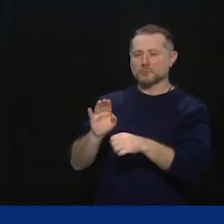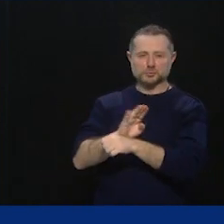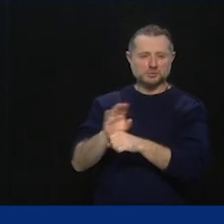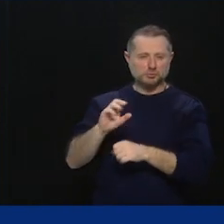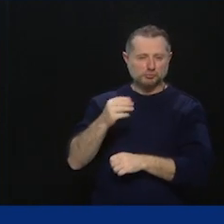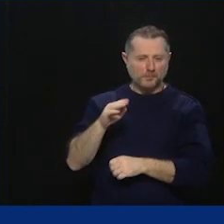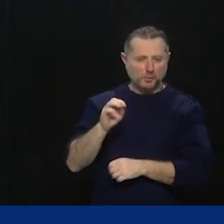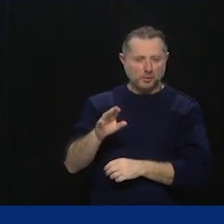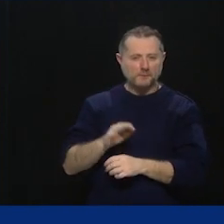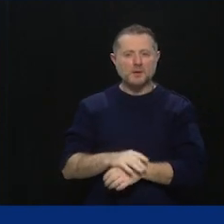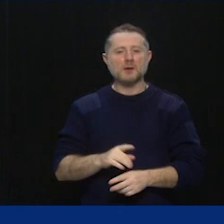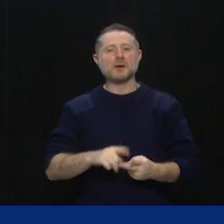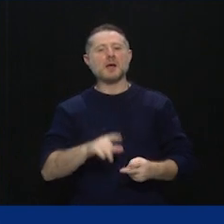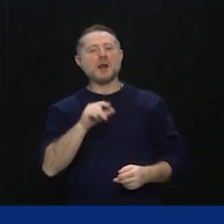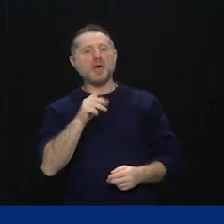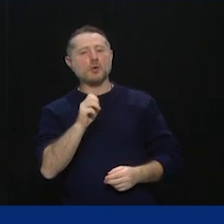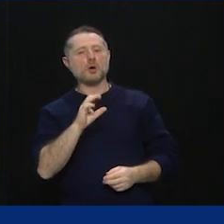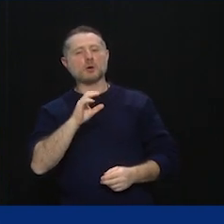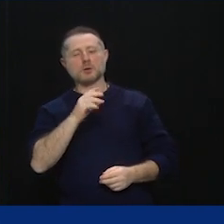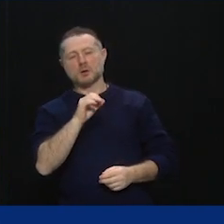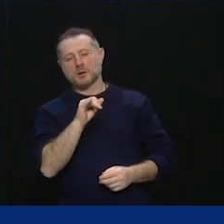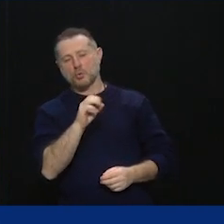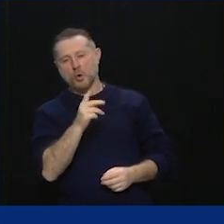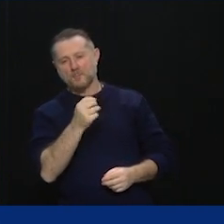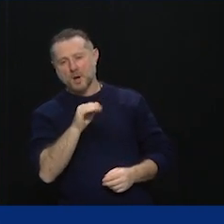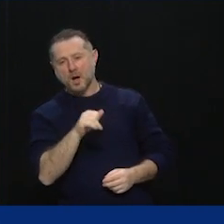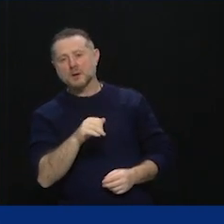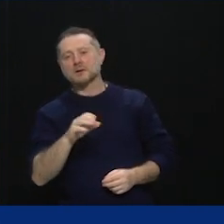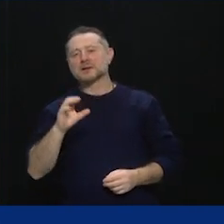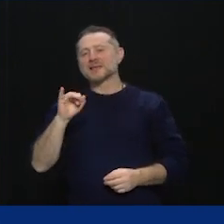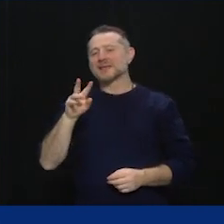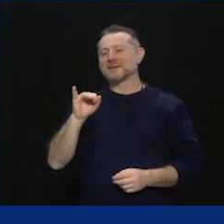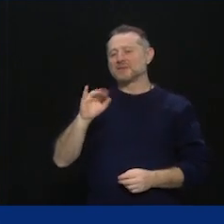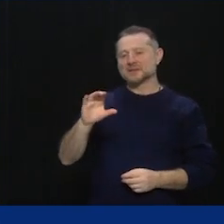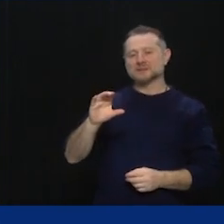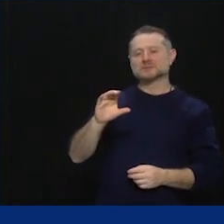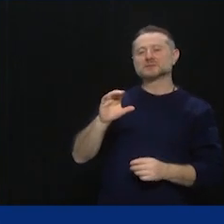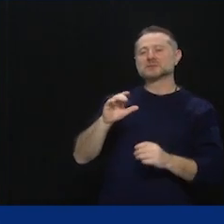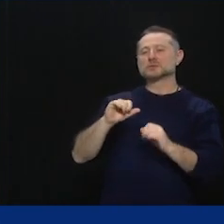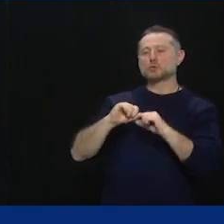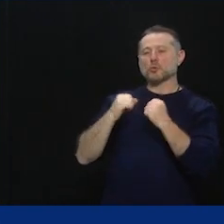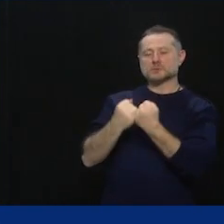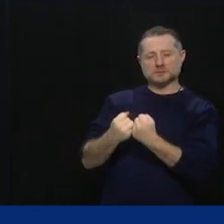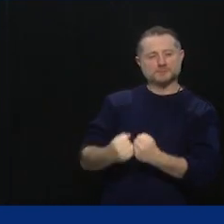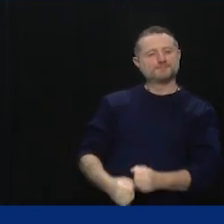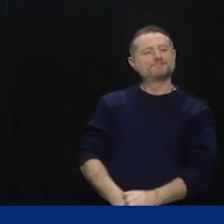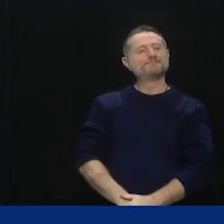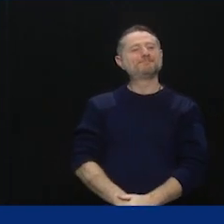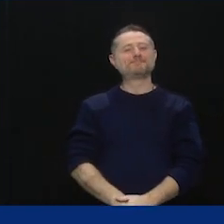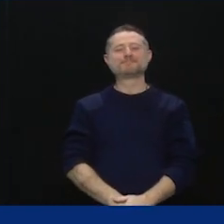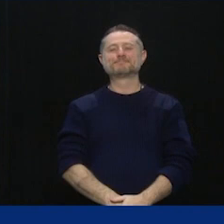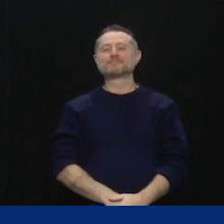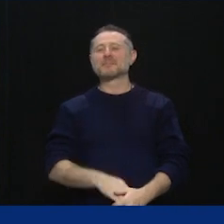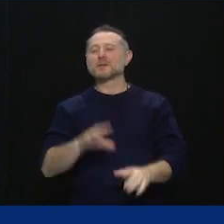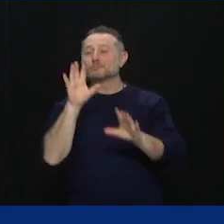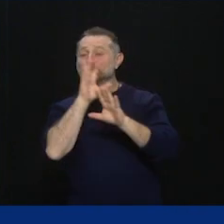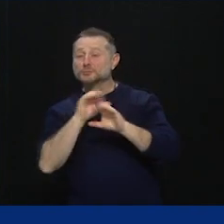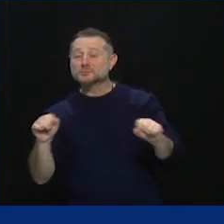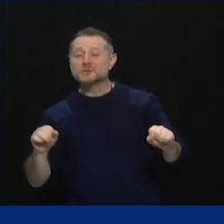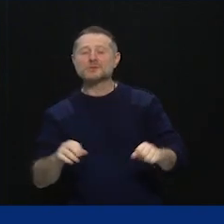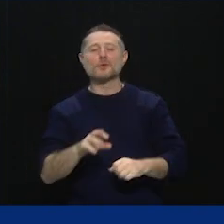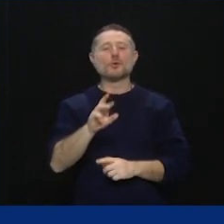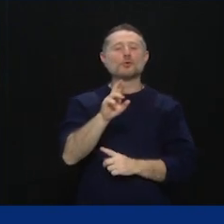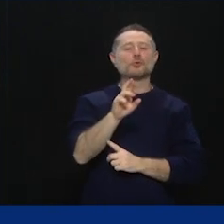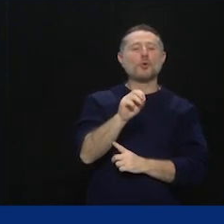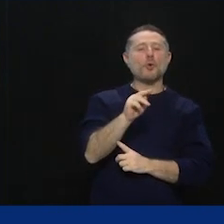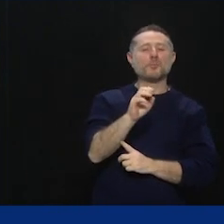Association, Kevin Guilfoyle, Vice President, Holbrook Chamber of Commerce, Evelyn Volgraff, President, Ronkonkoma Historical Society.